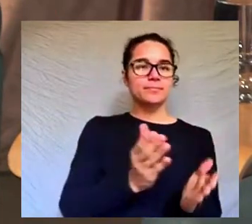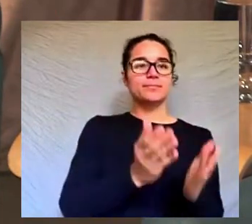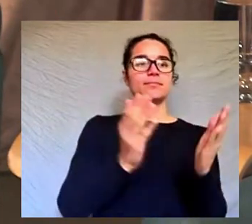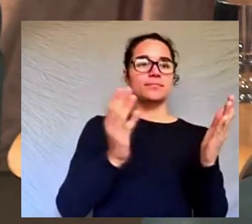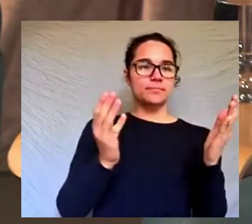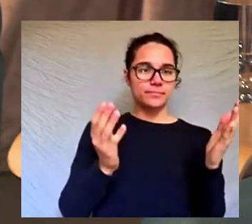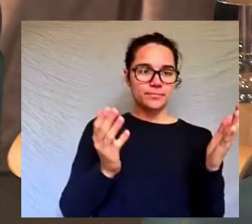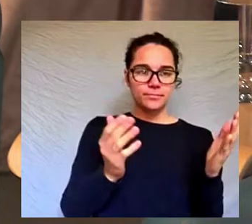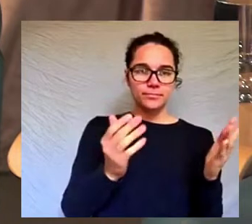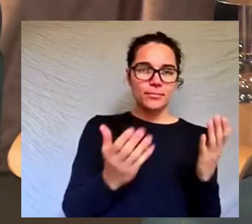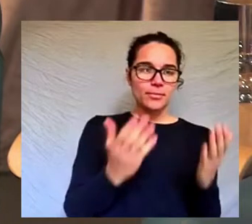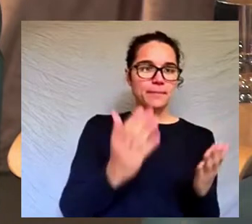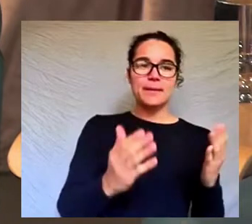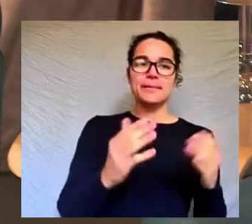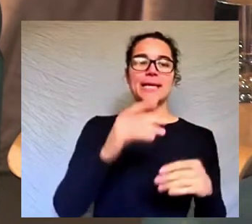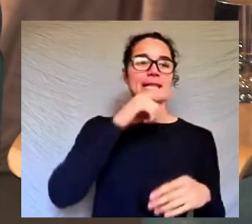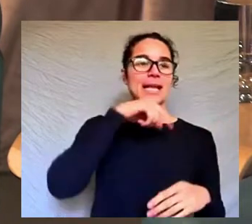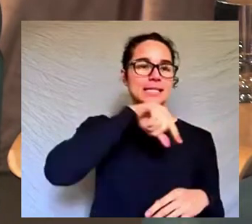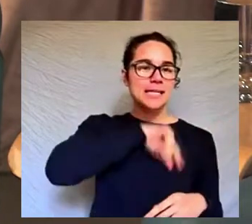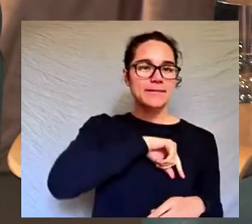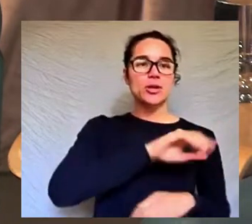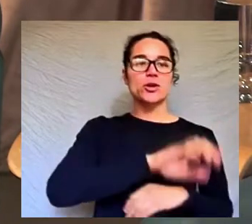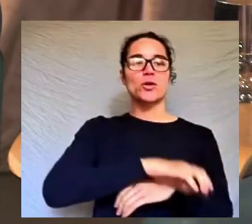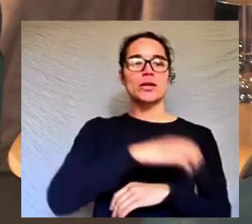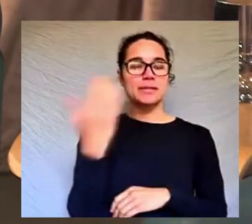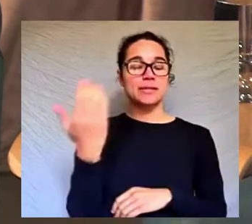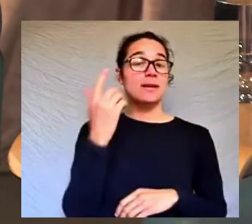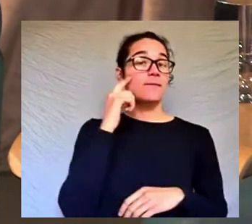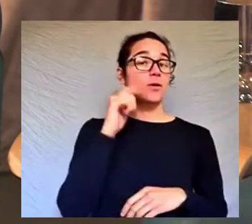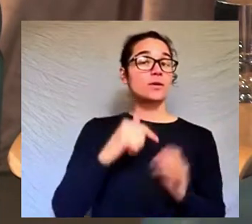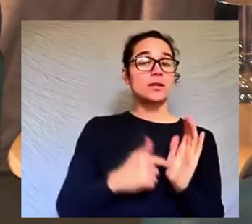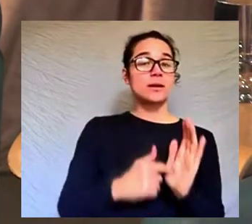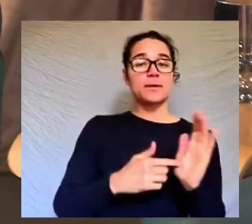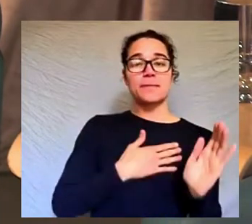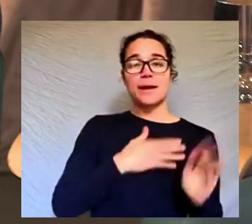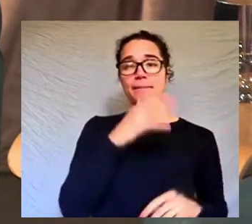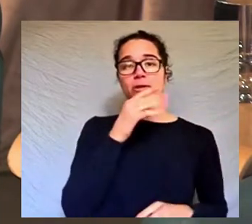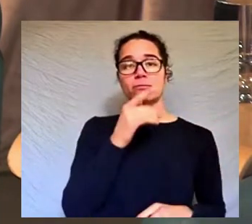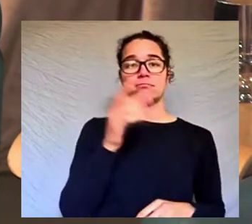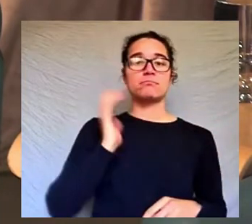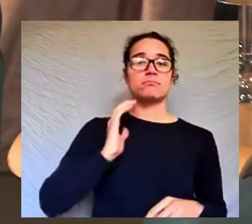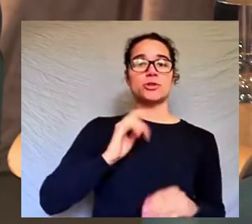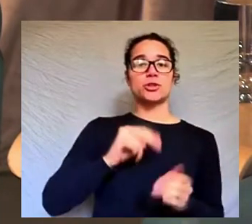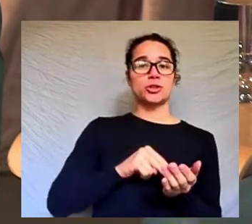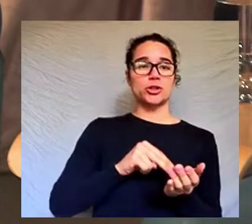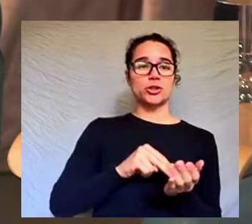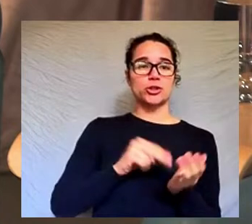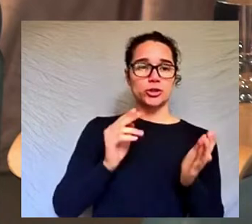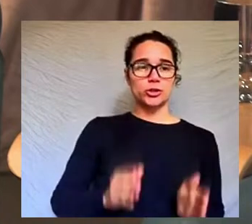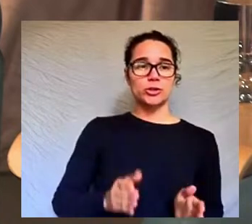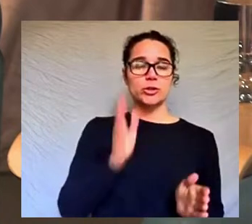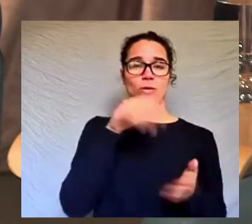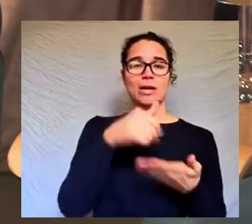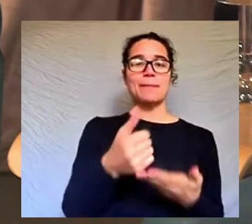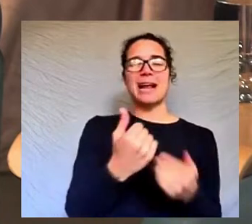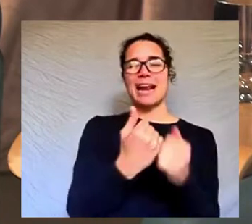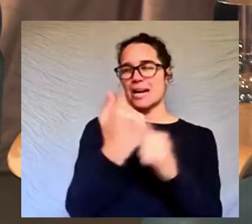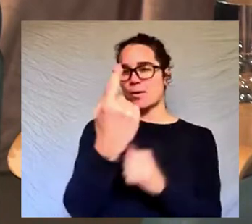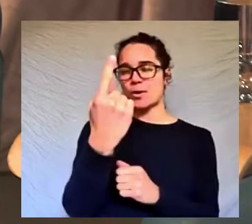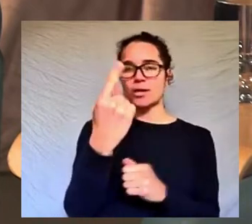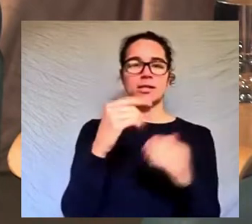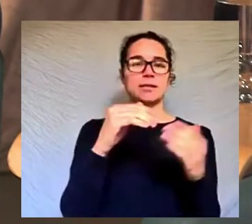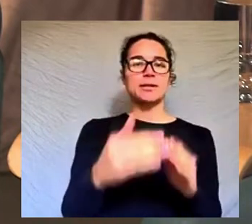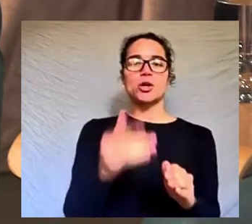at Christmas. My mother, for example, was a nurse and she helped anybody in the community who required